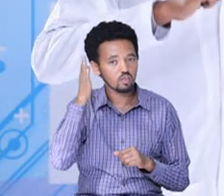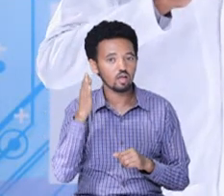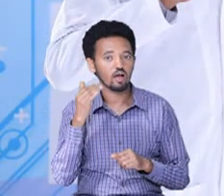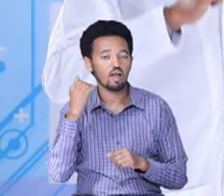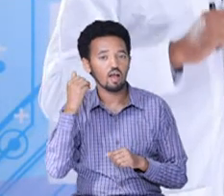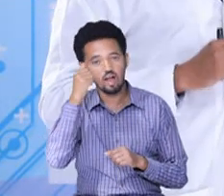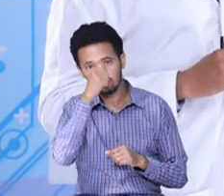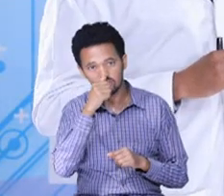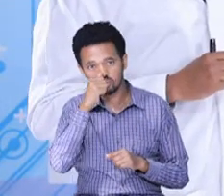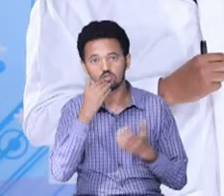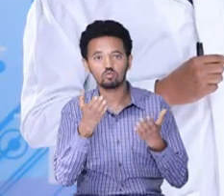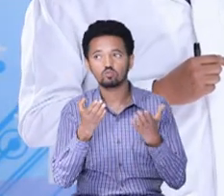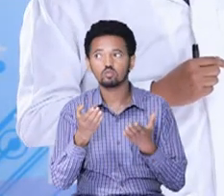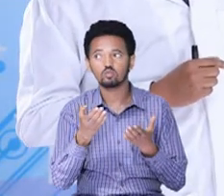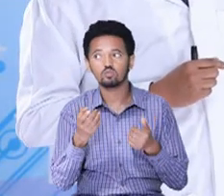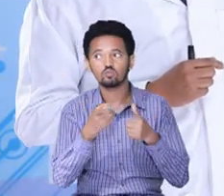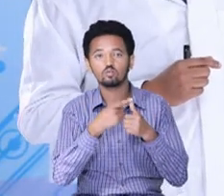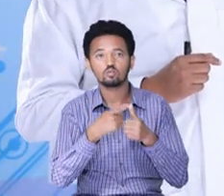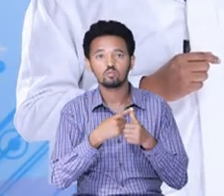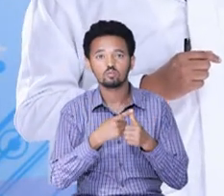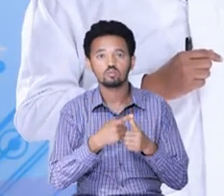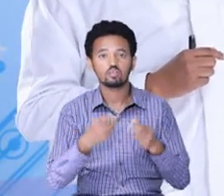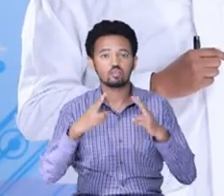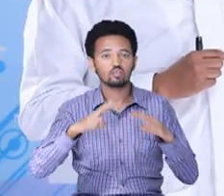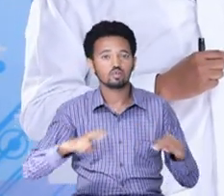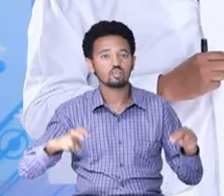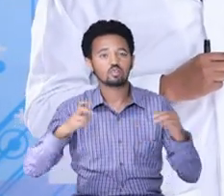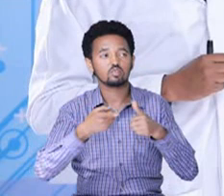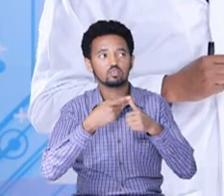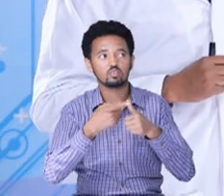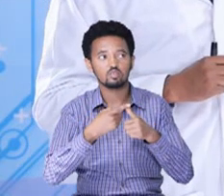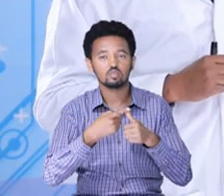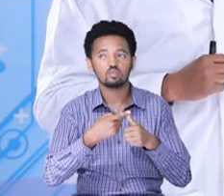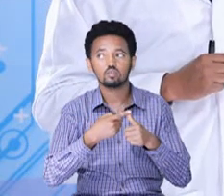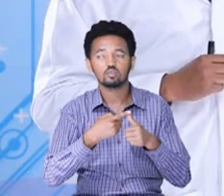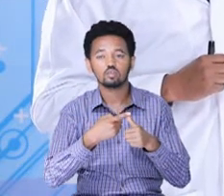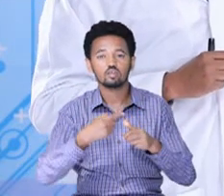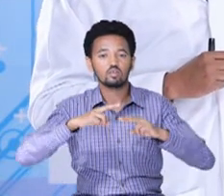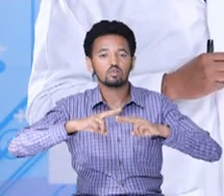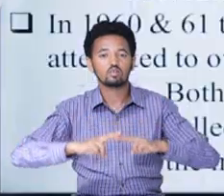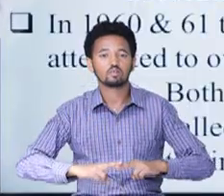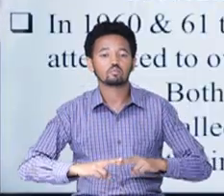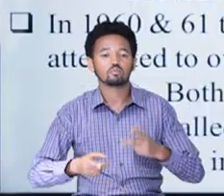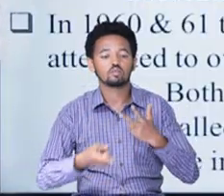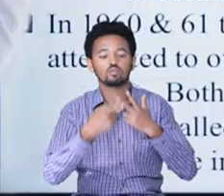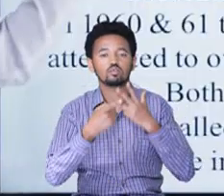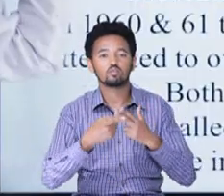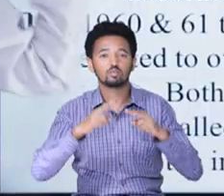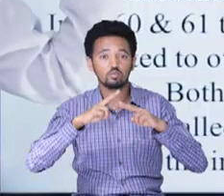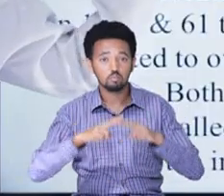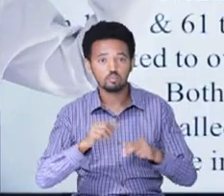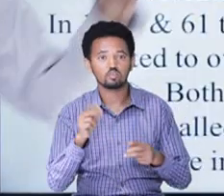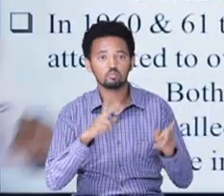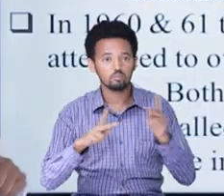Algerians to choose three things. The first one, integration. Second one, absolute independence. The third one, independence